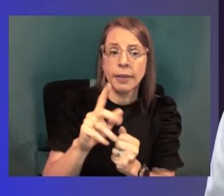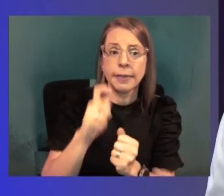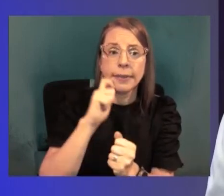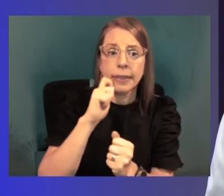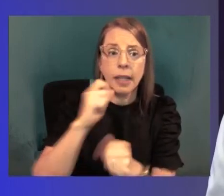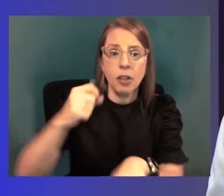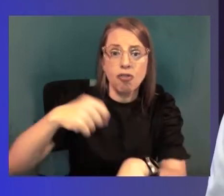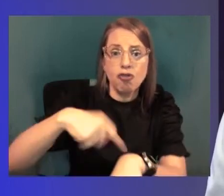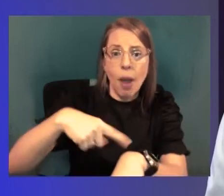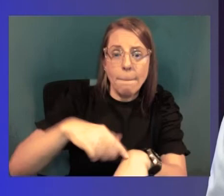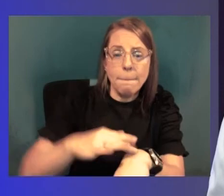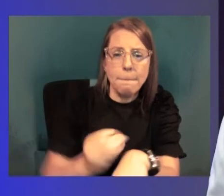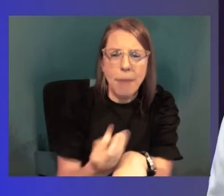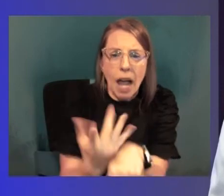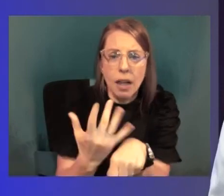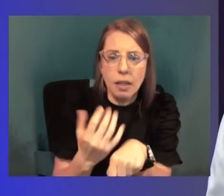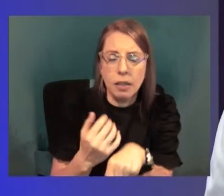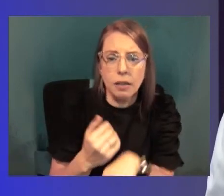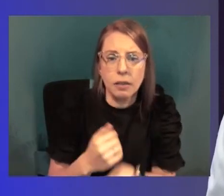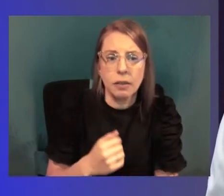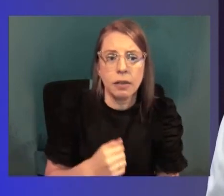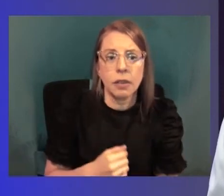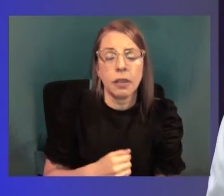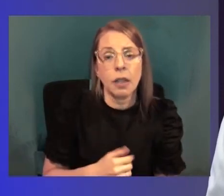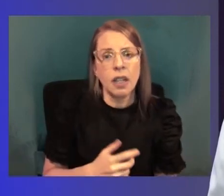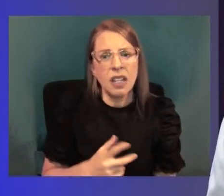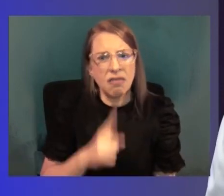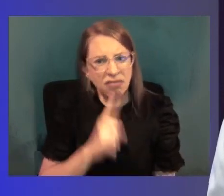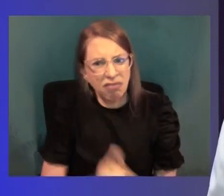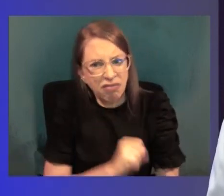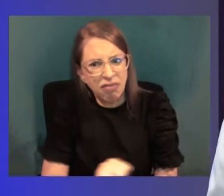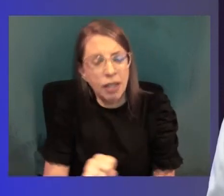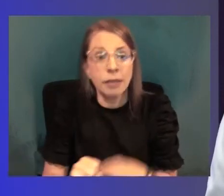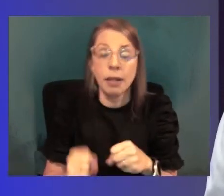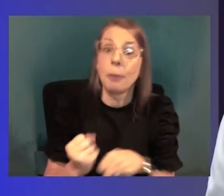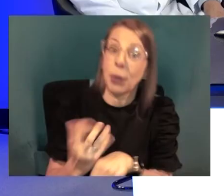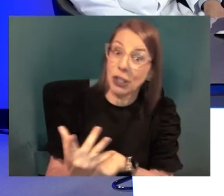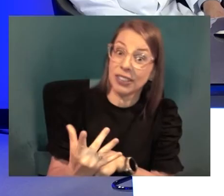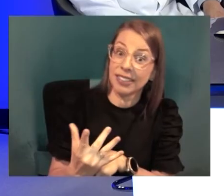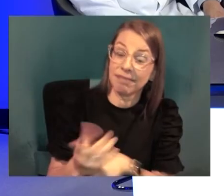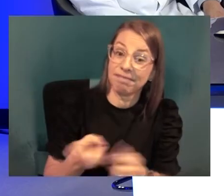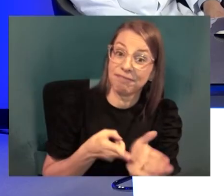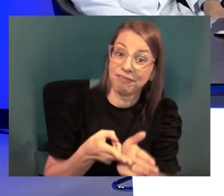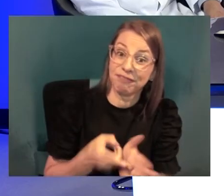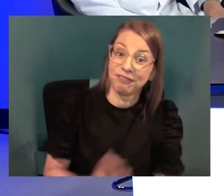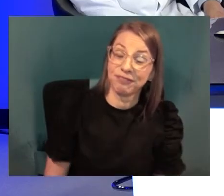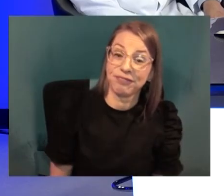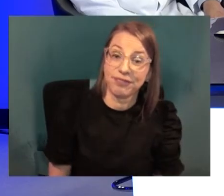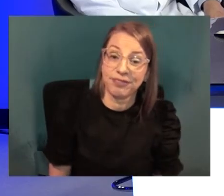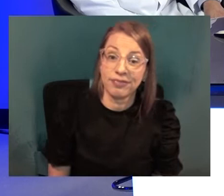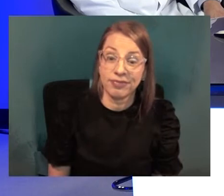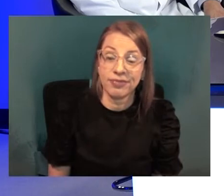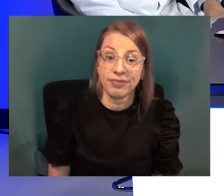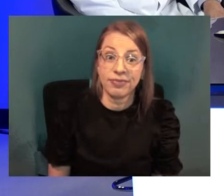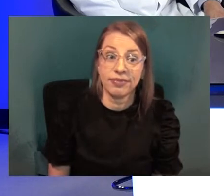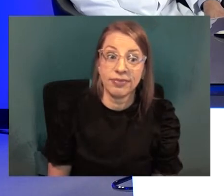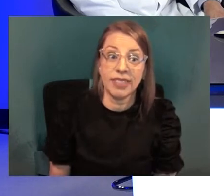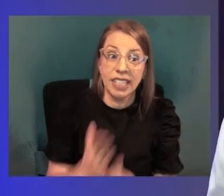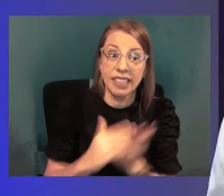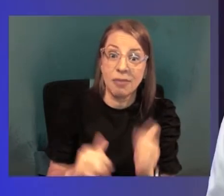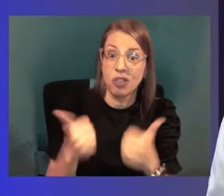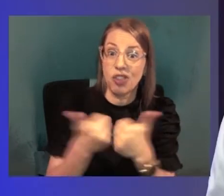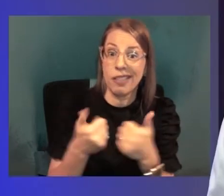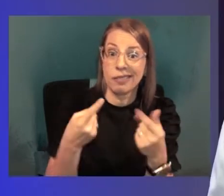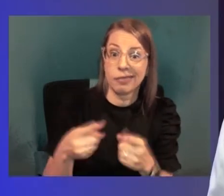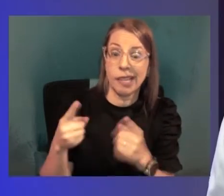on their skin and burn, and for sure it burns. Yeah, not good, right? There was some challenge going on at some point, and I